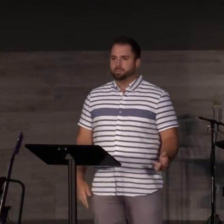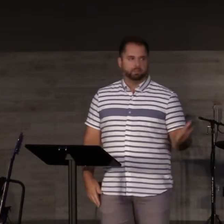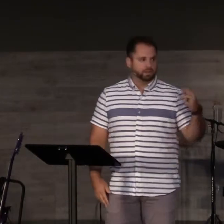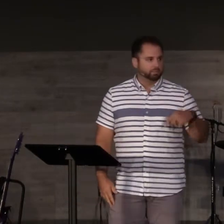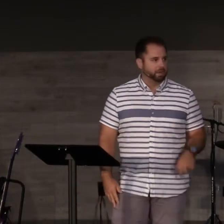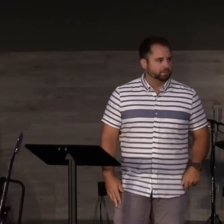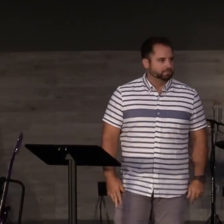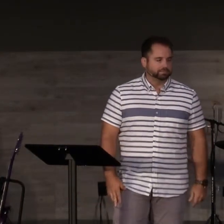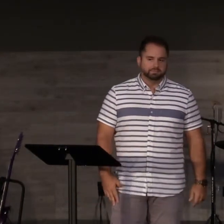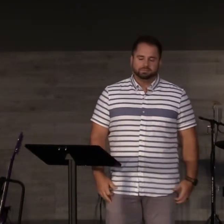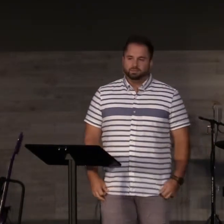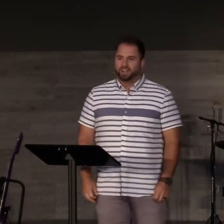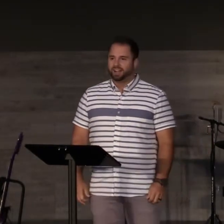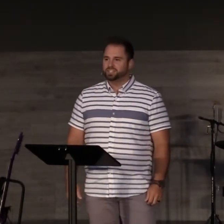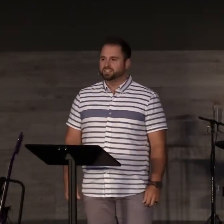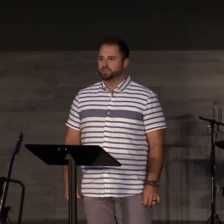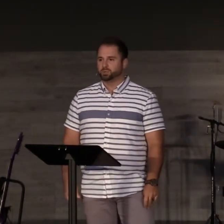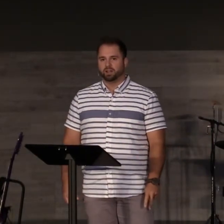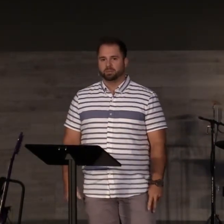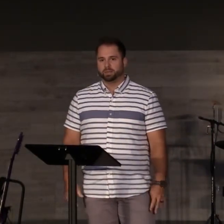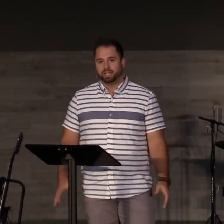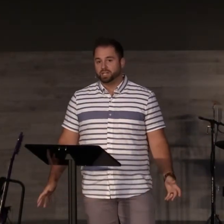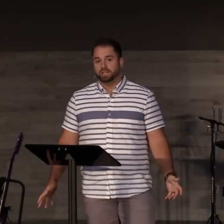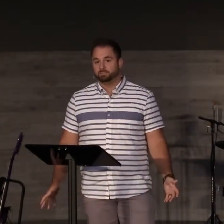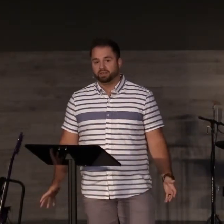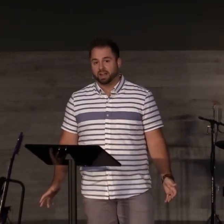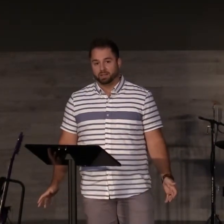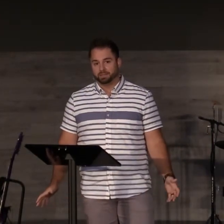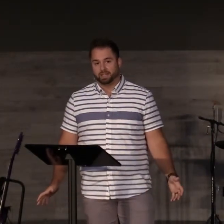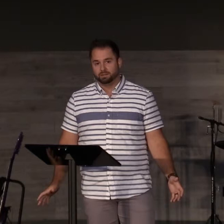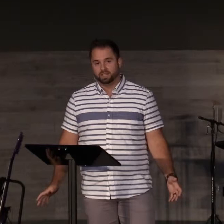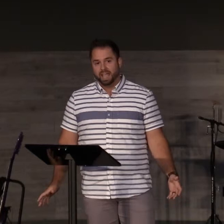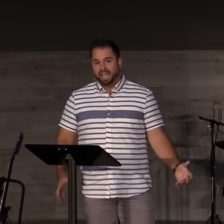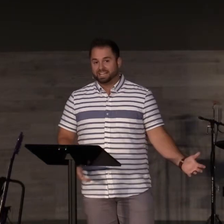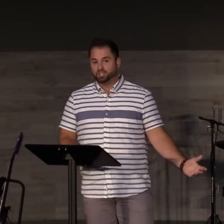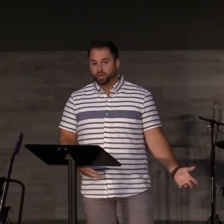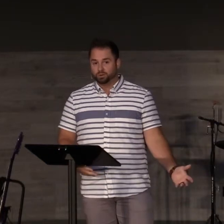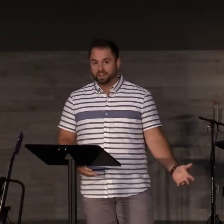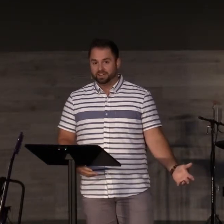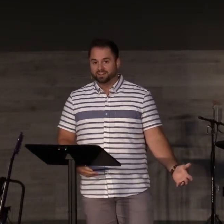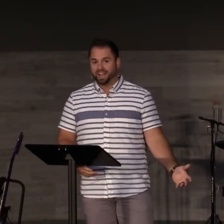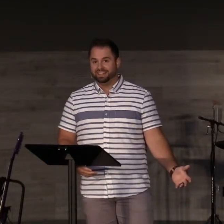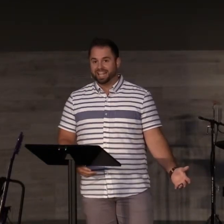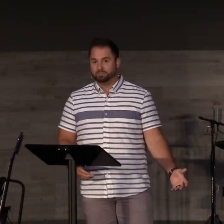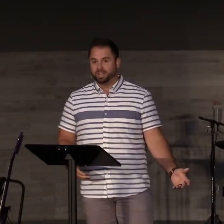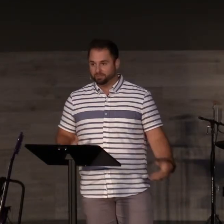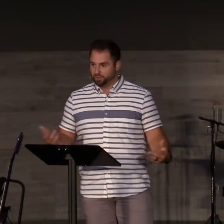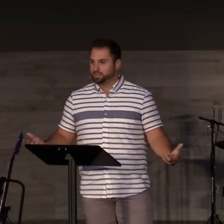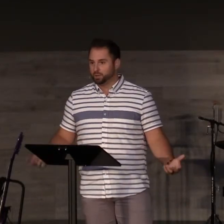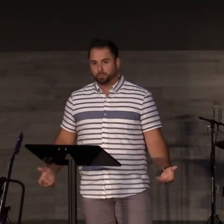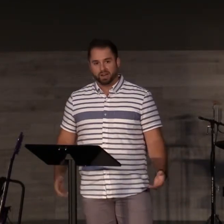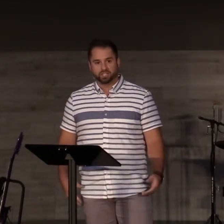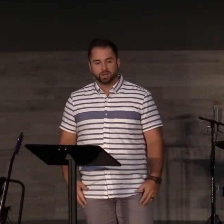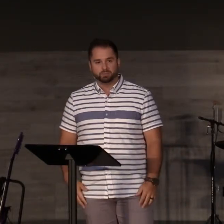when I think about my daughter Piper, she's a little sweetheart, but man, she can get pretty fired up sometimes. And as children, right, they get pretty, for